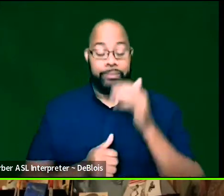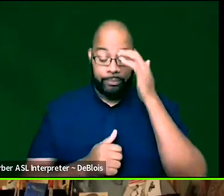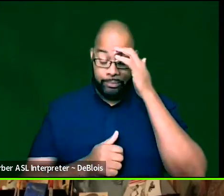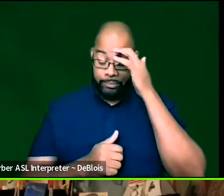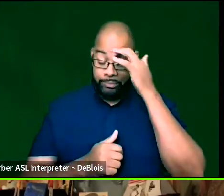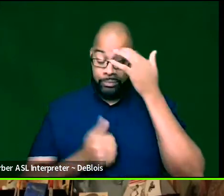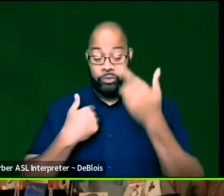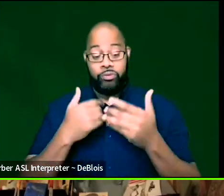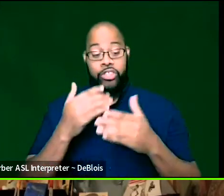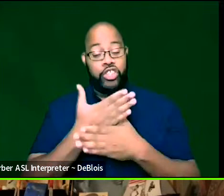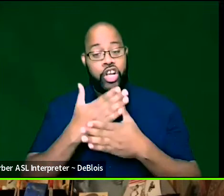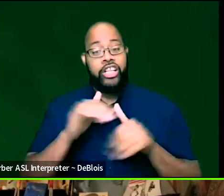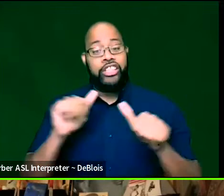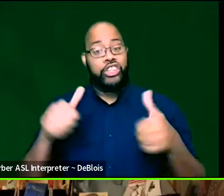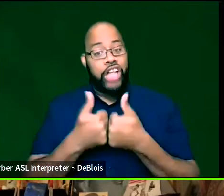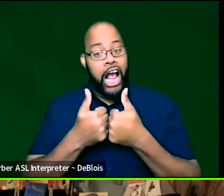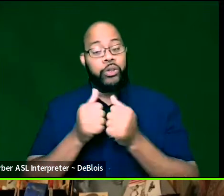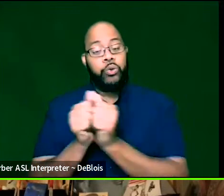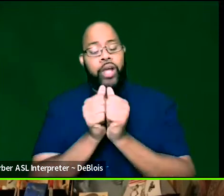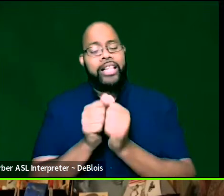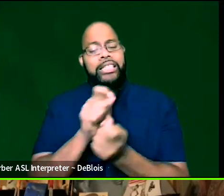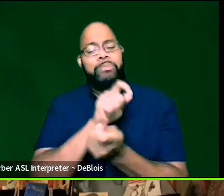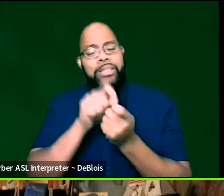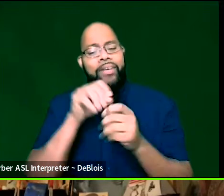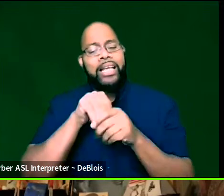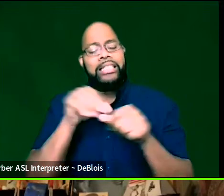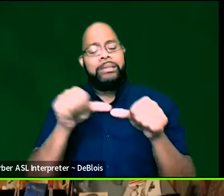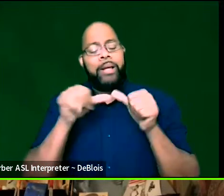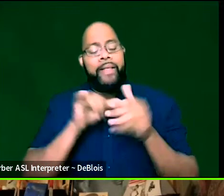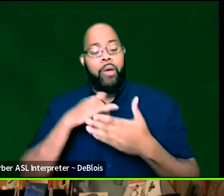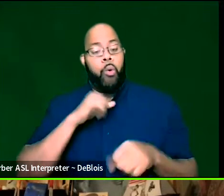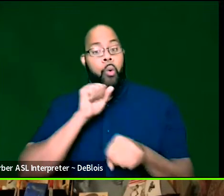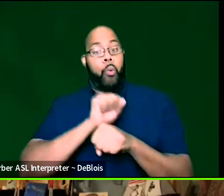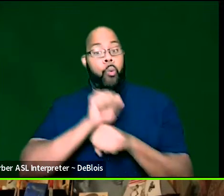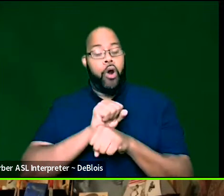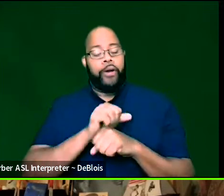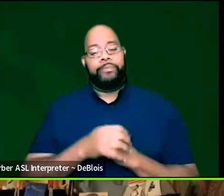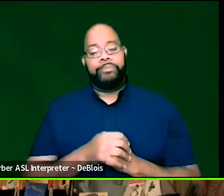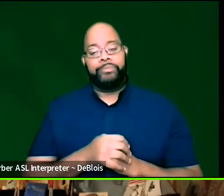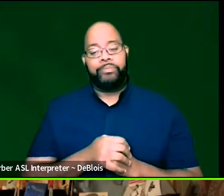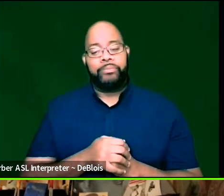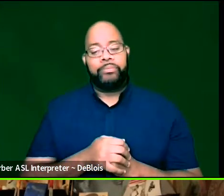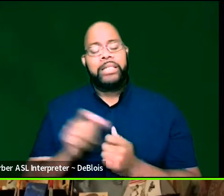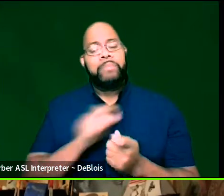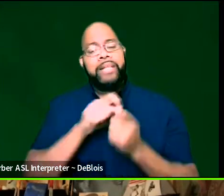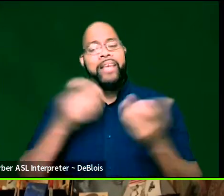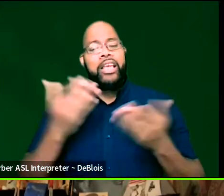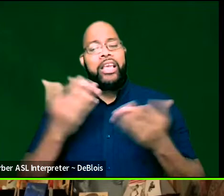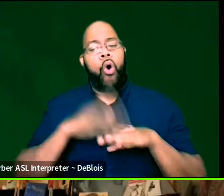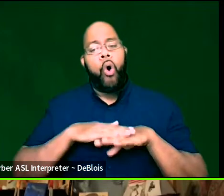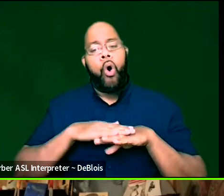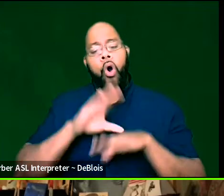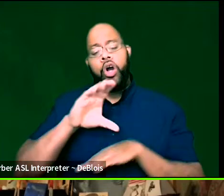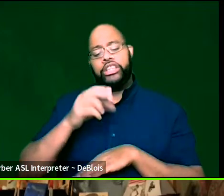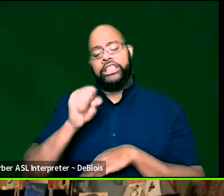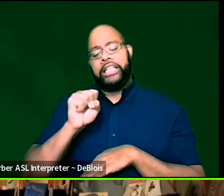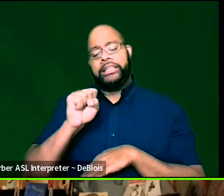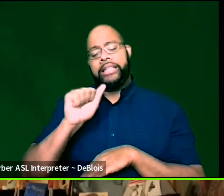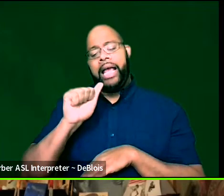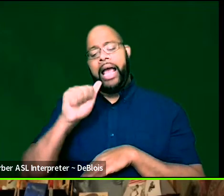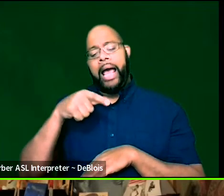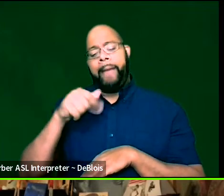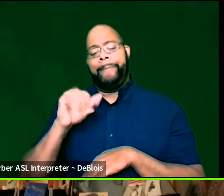We've shared challenges together, particularly in the space that we work in, particularly here on the Chesapeake Bay and